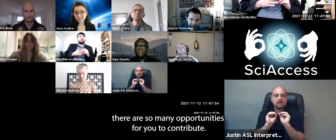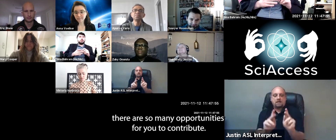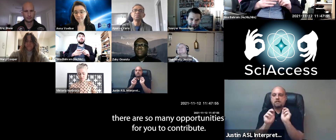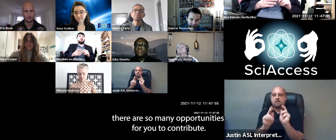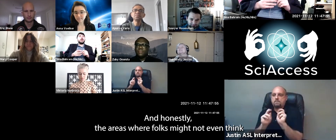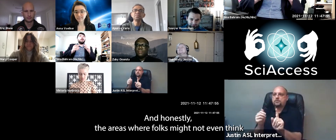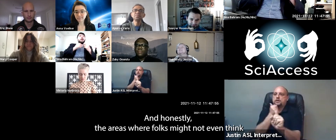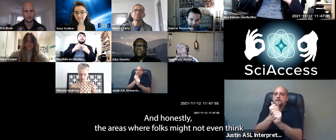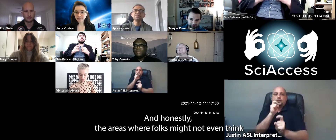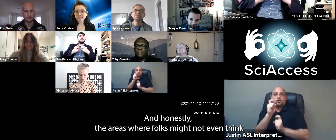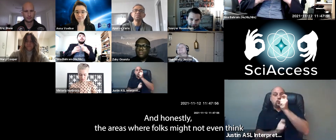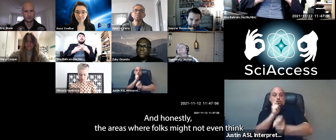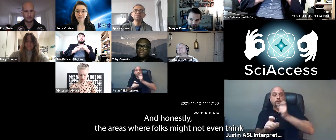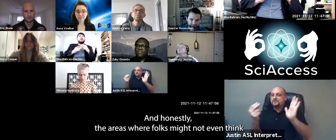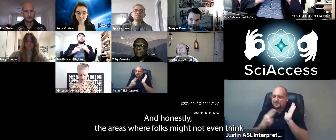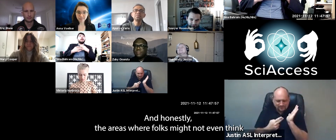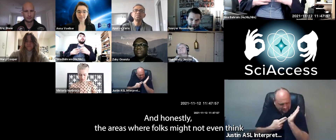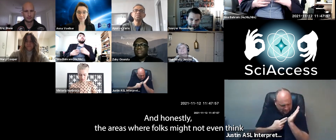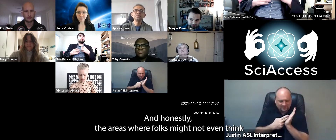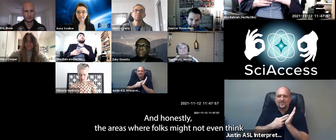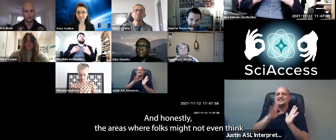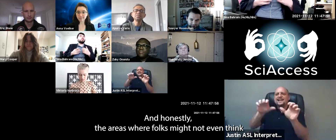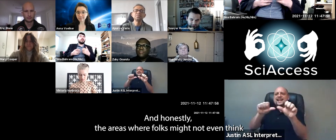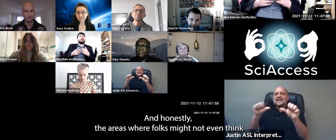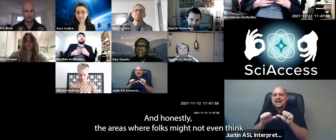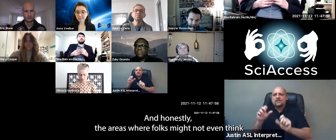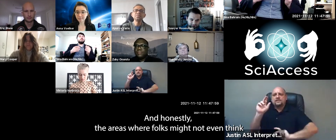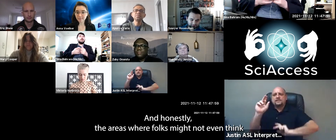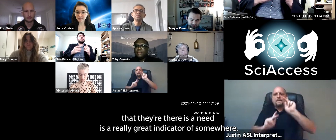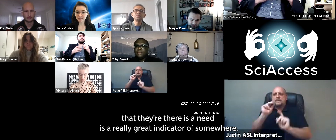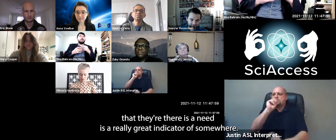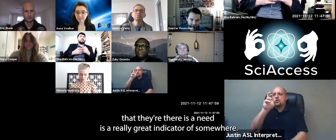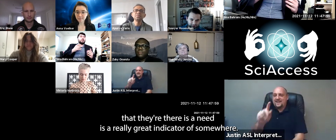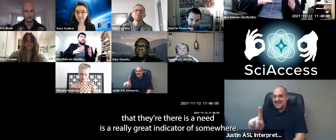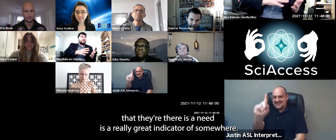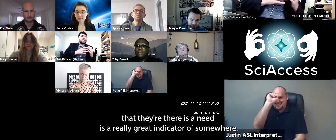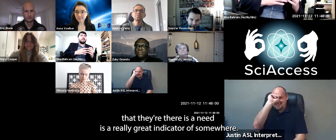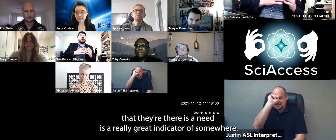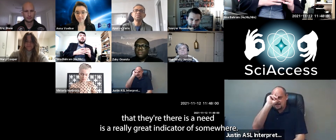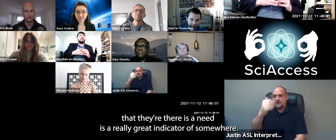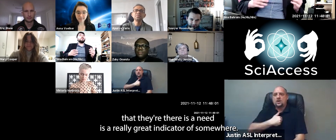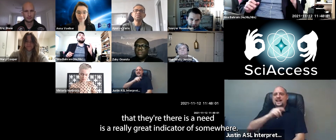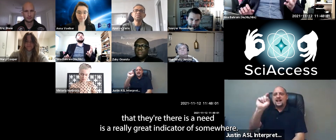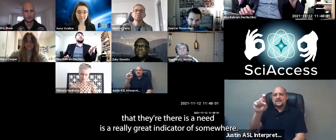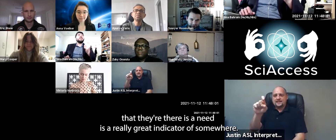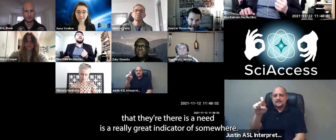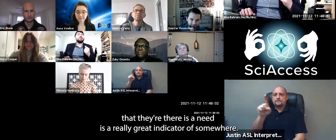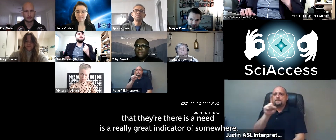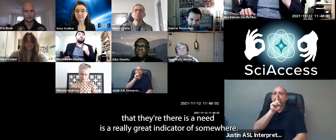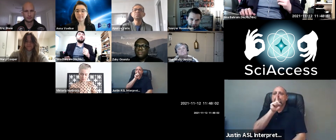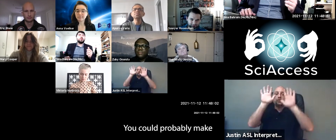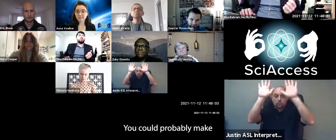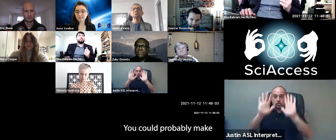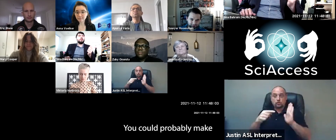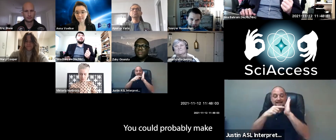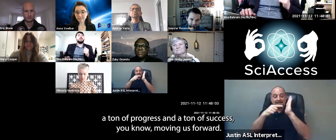to contribute. And honestly, the areas where folks might not even think that there is a need is a really great indicator of